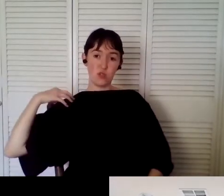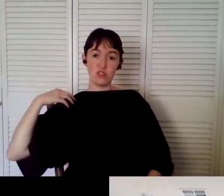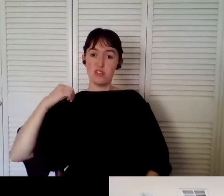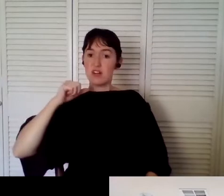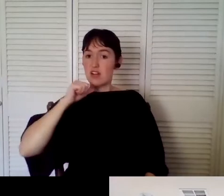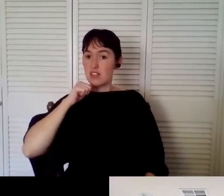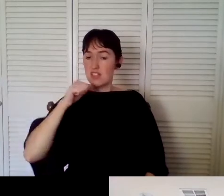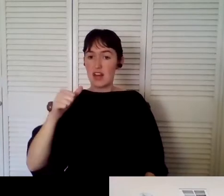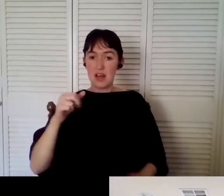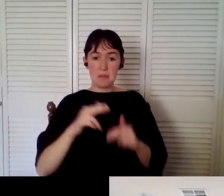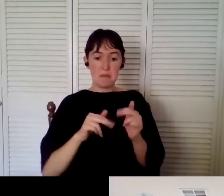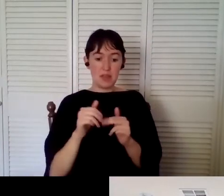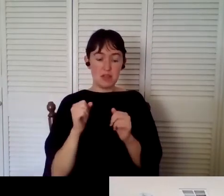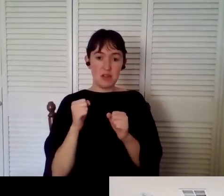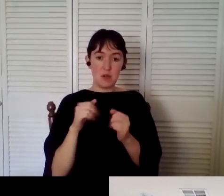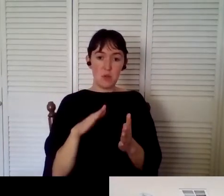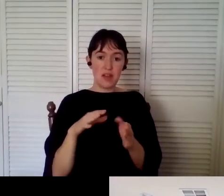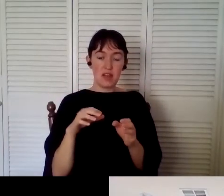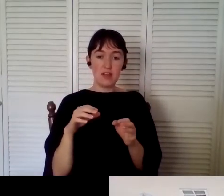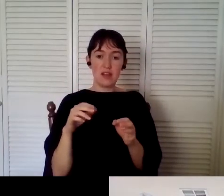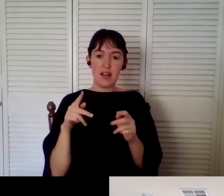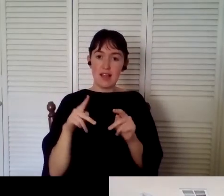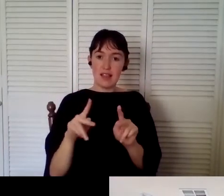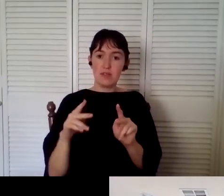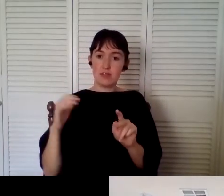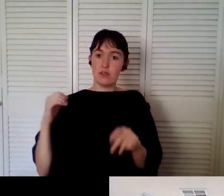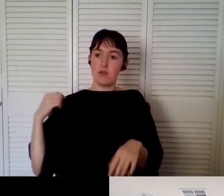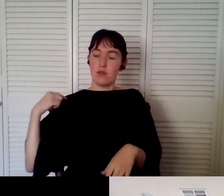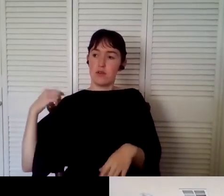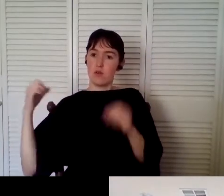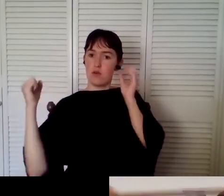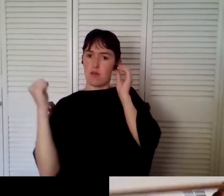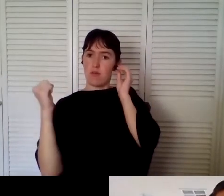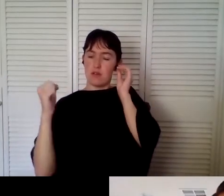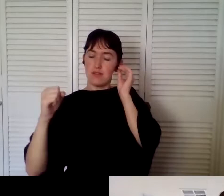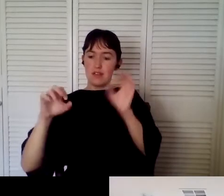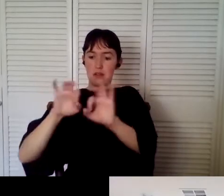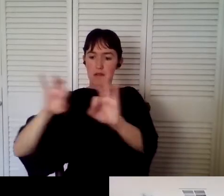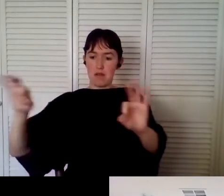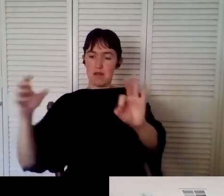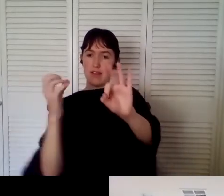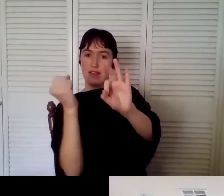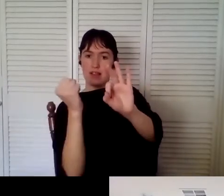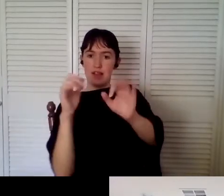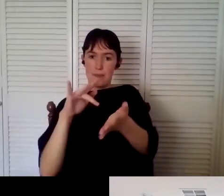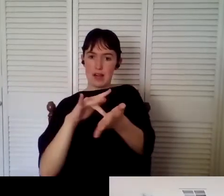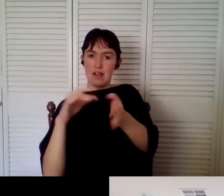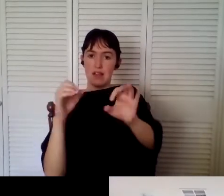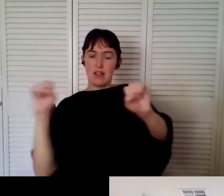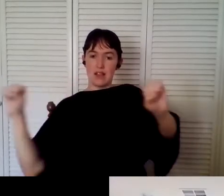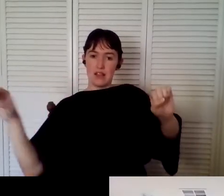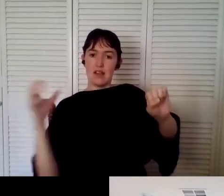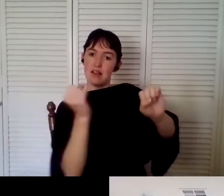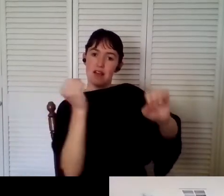that allows you to hold the projectile at its midpoint, at its center of gravity, and propel it with enough force on a